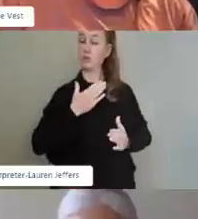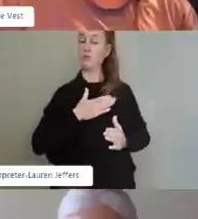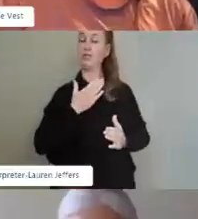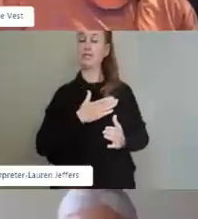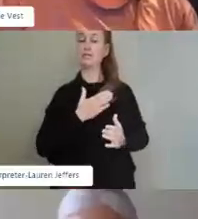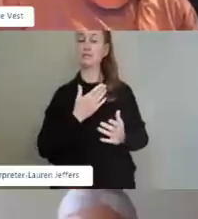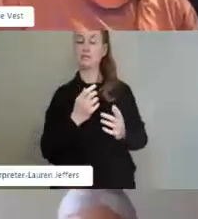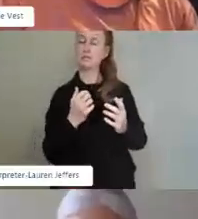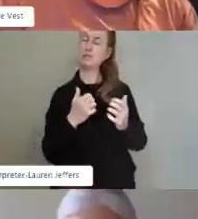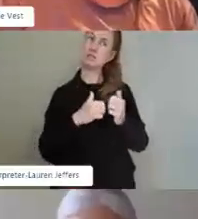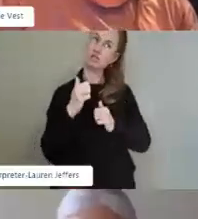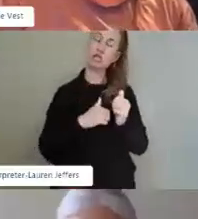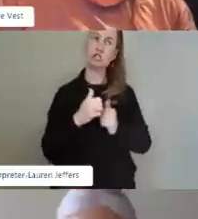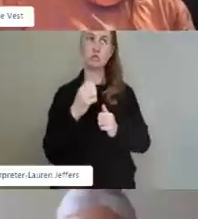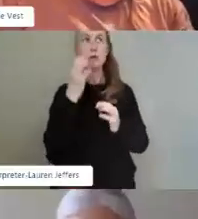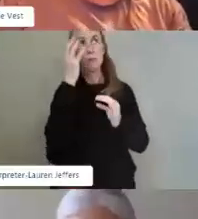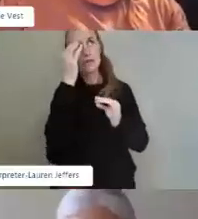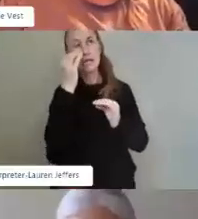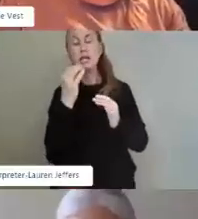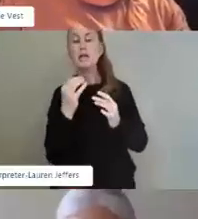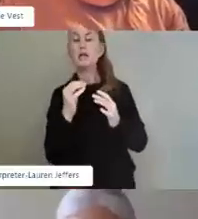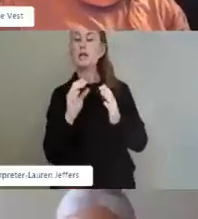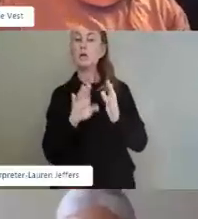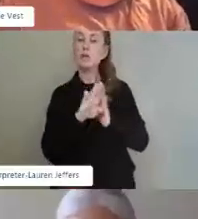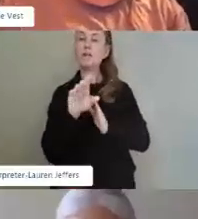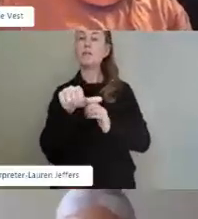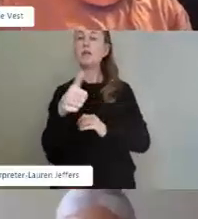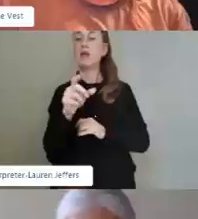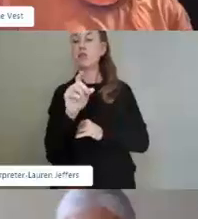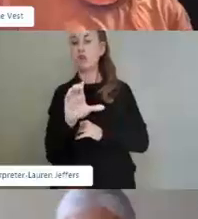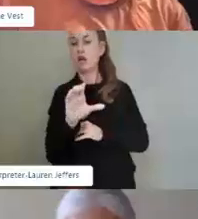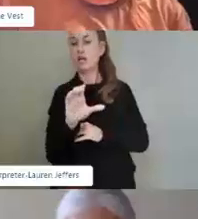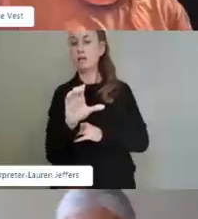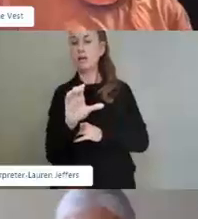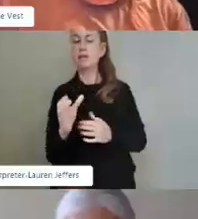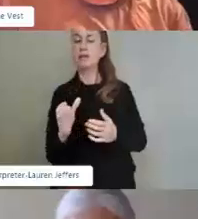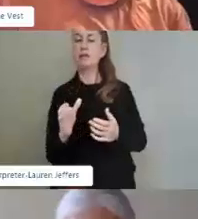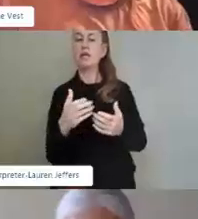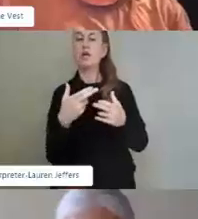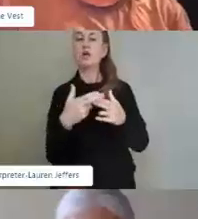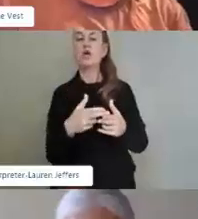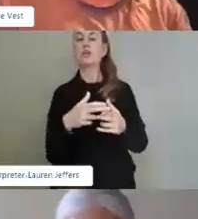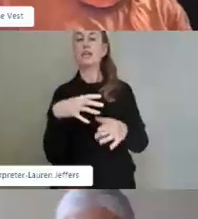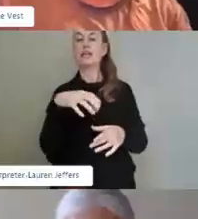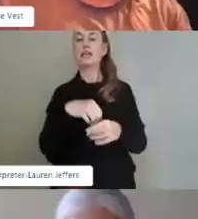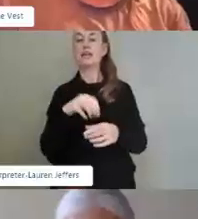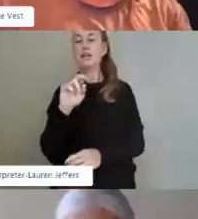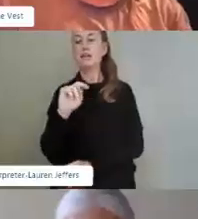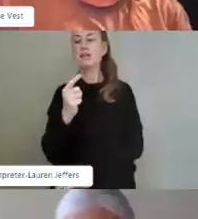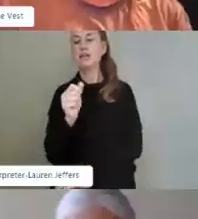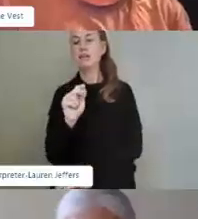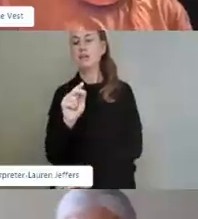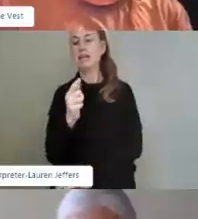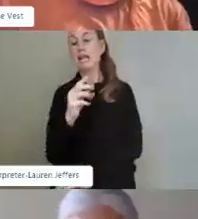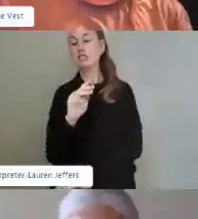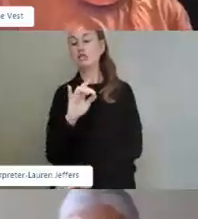about this is that we've come up with another document that kind of pairs with this called an engagement plan for underserved communities. And we'll